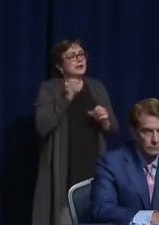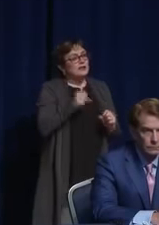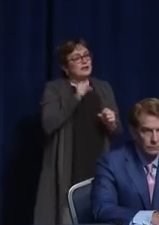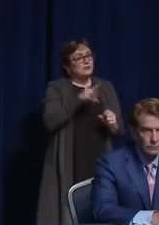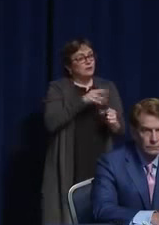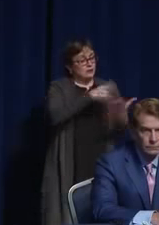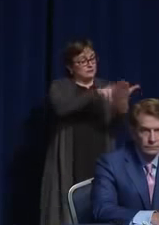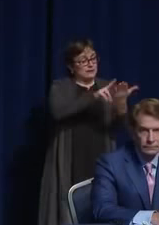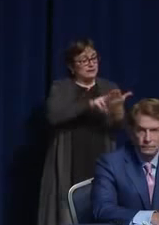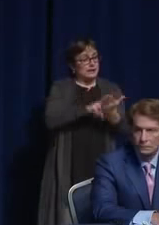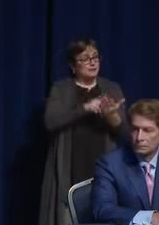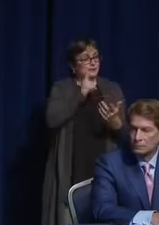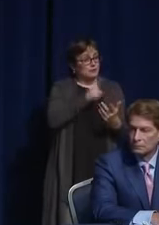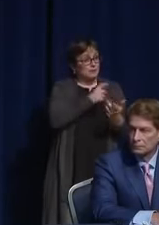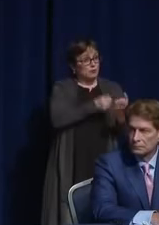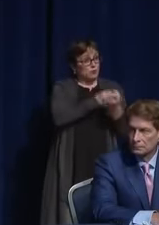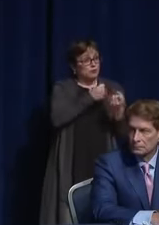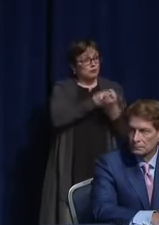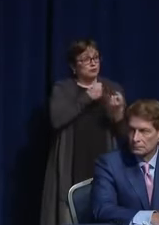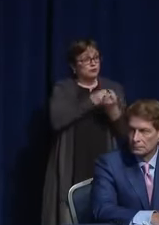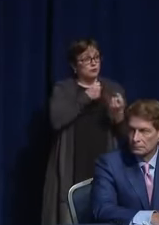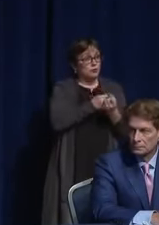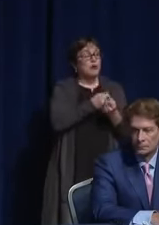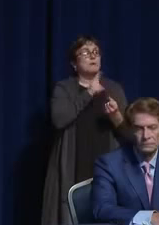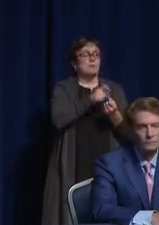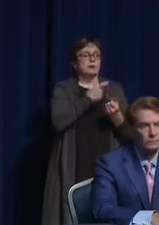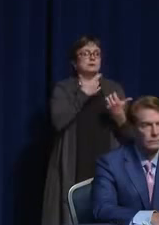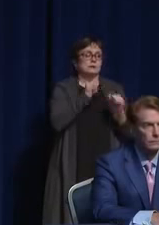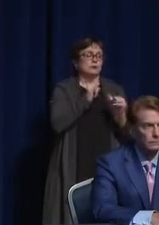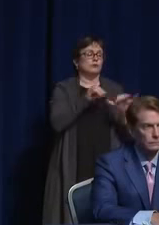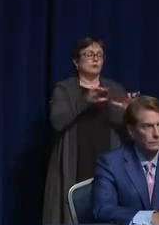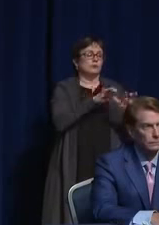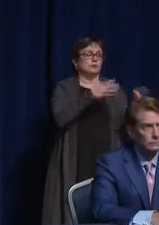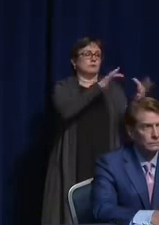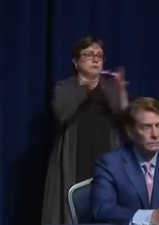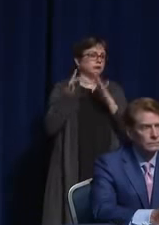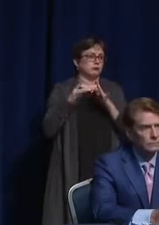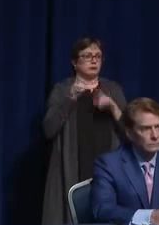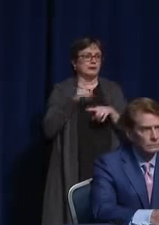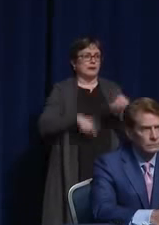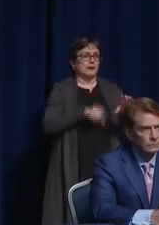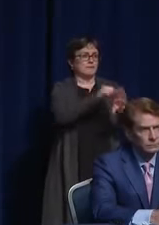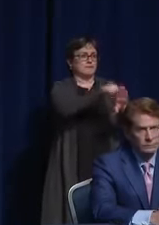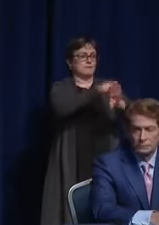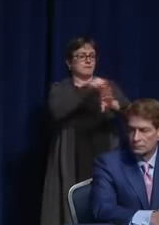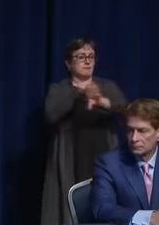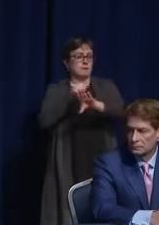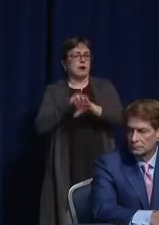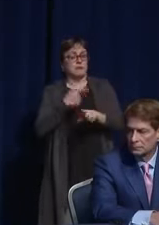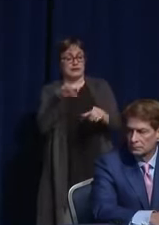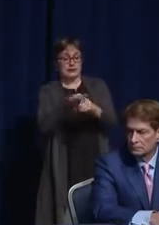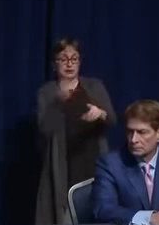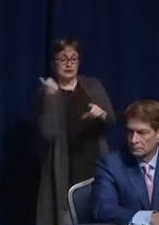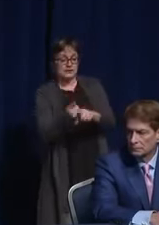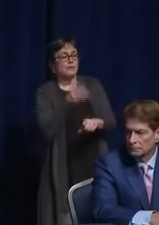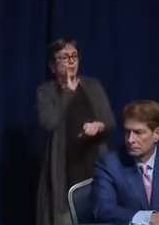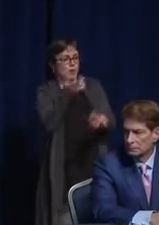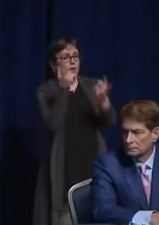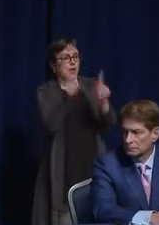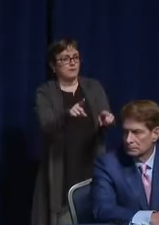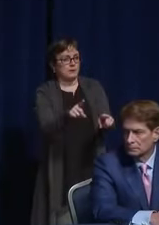to act if this emergency requires us to do so. Again, at this moment, no changes to the June 2nd